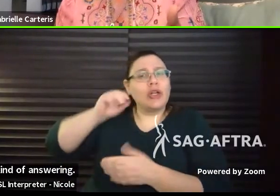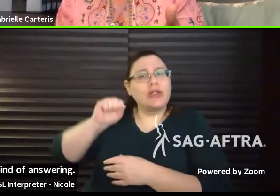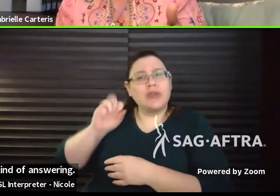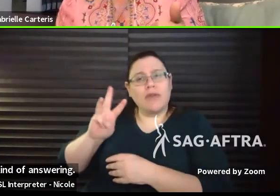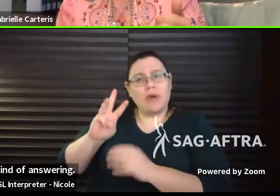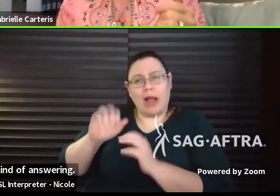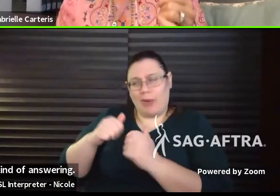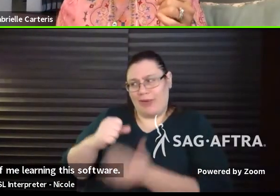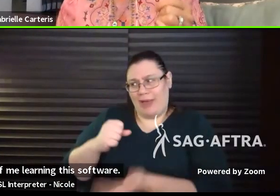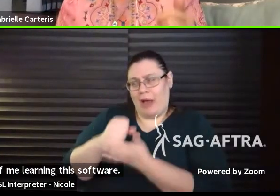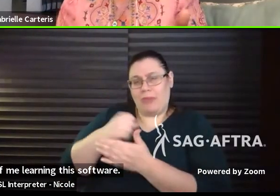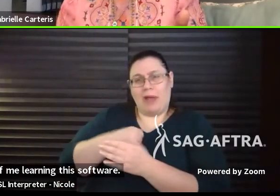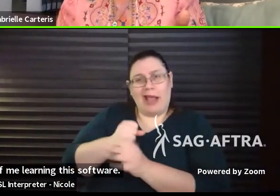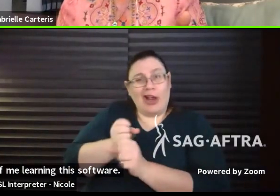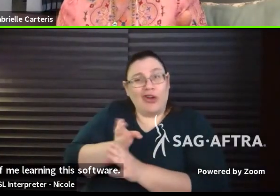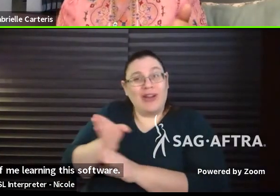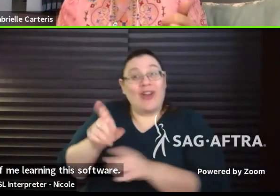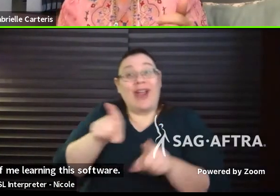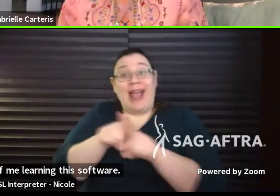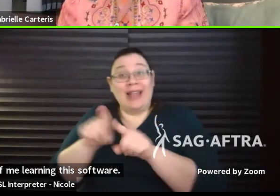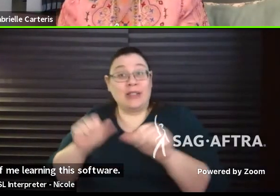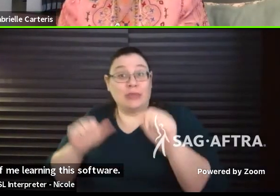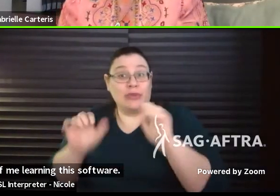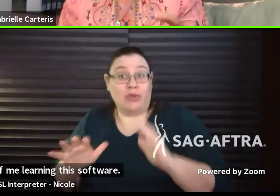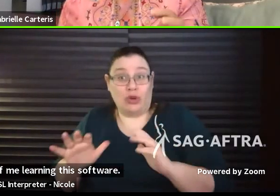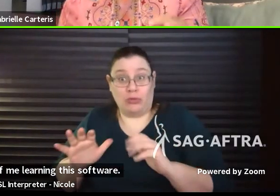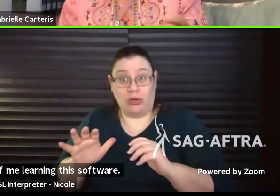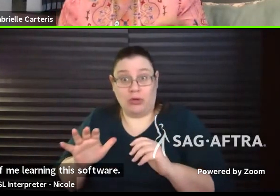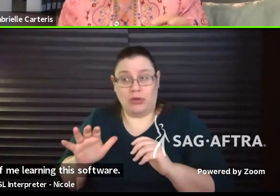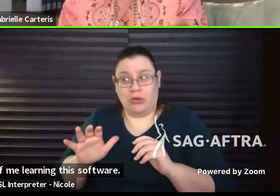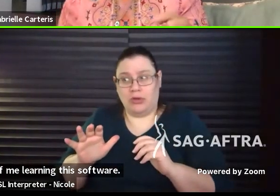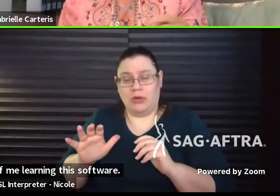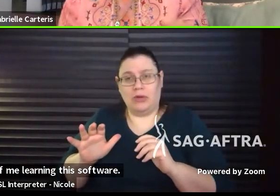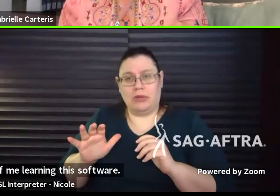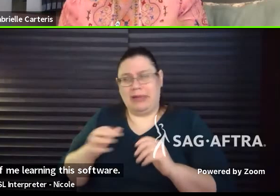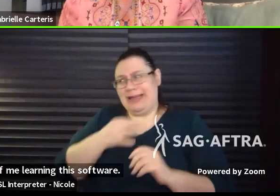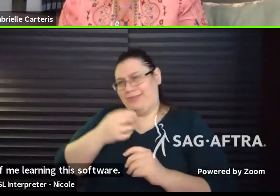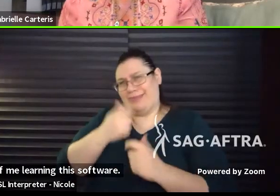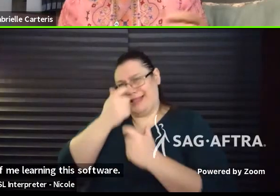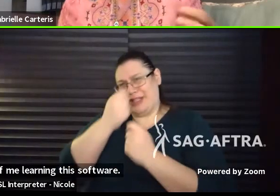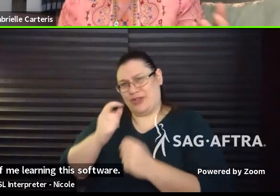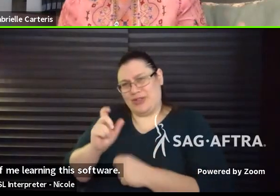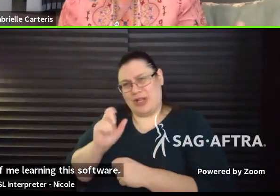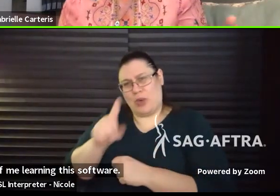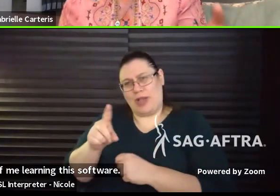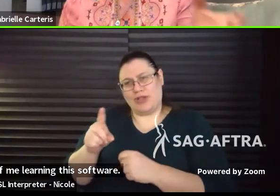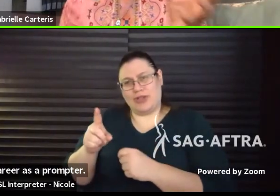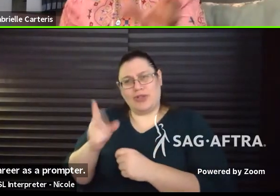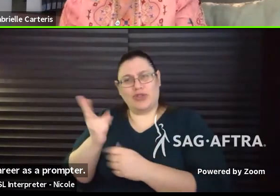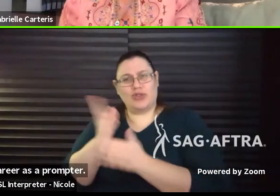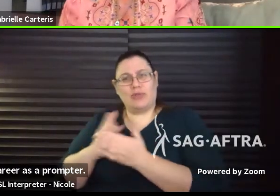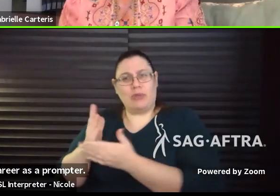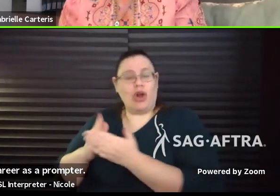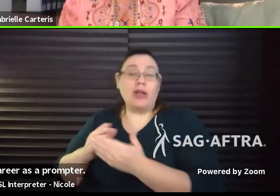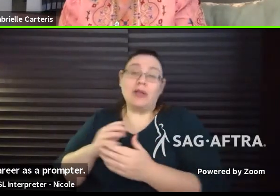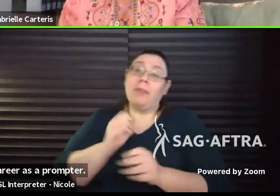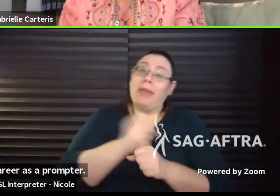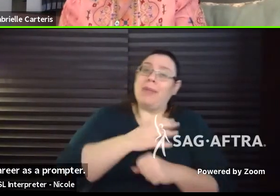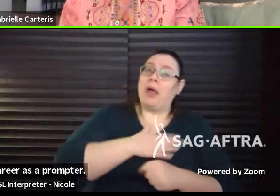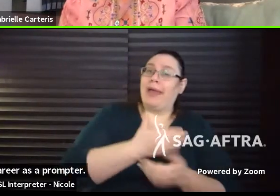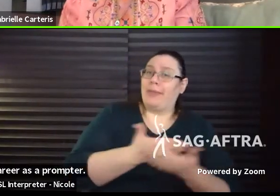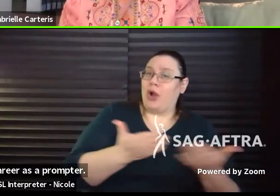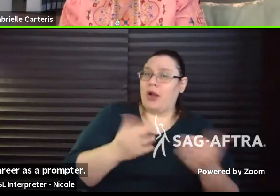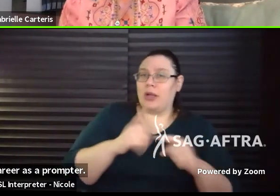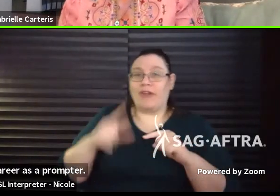as a performer? Is an interesting question, right? Because there's twofold. There's not just making your own product, but when you're talking about the